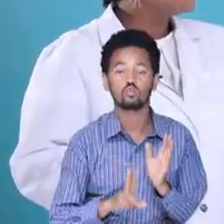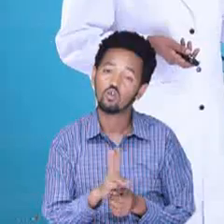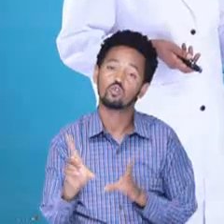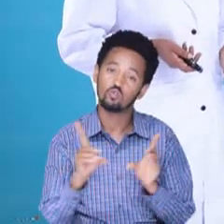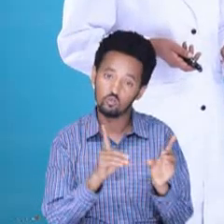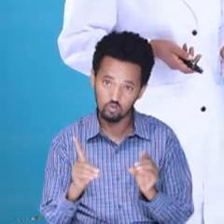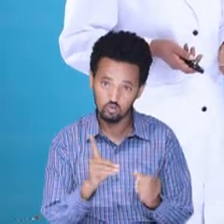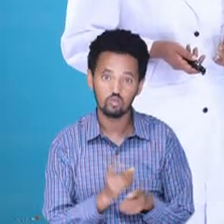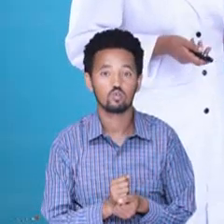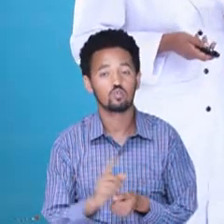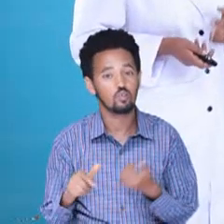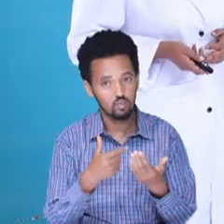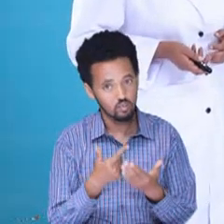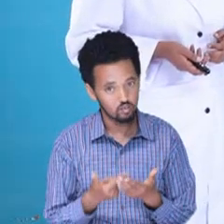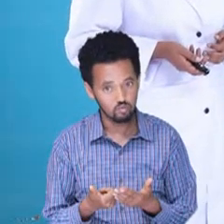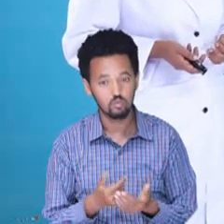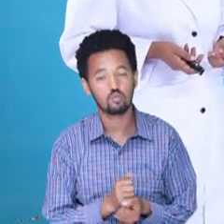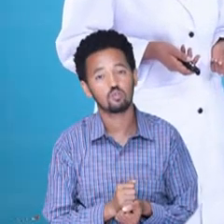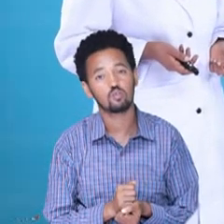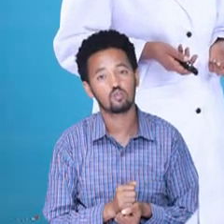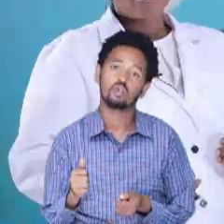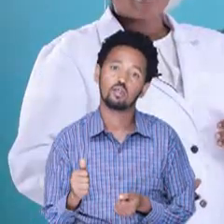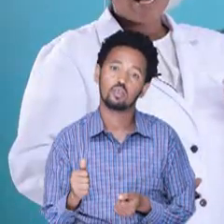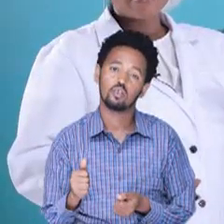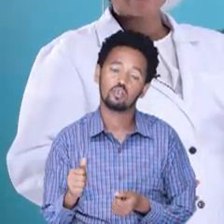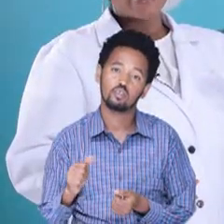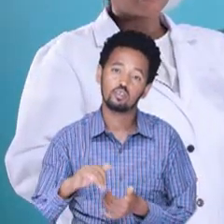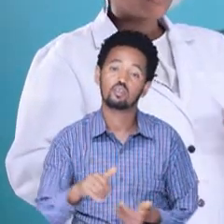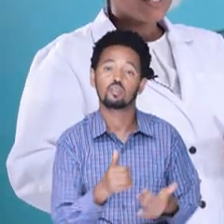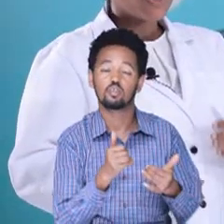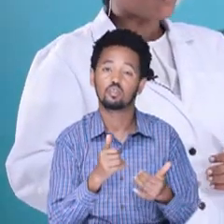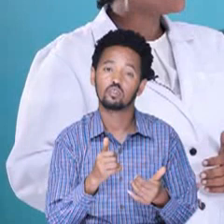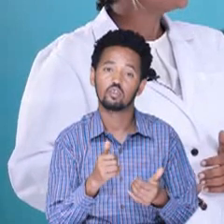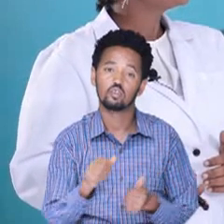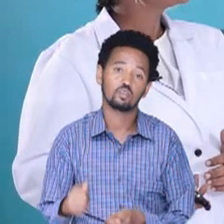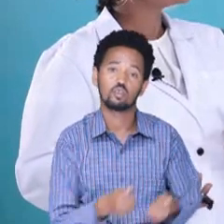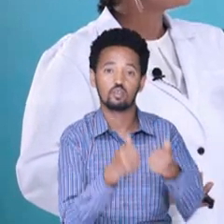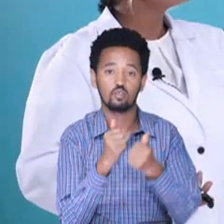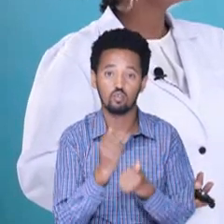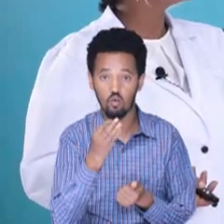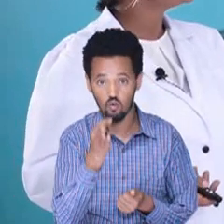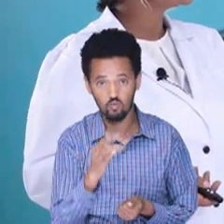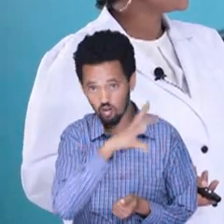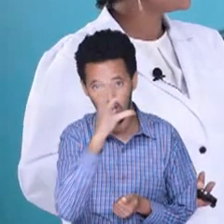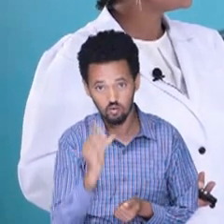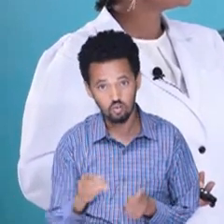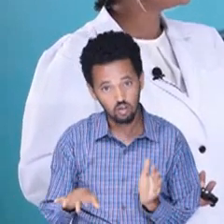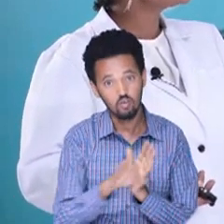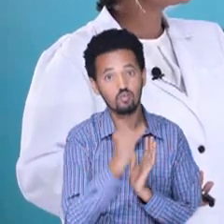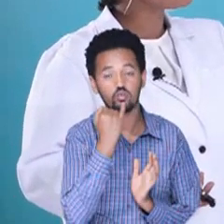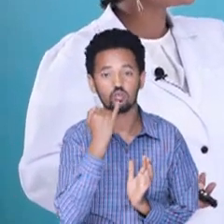when the dry season the volume decrease. The other characteristics of African river